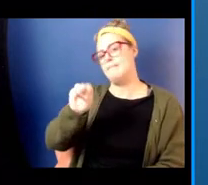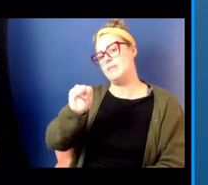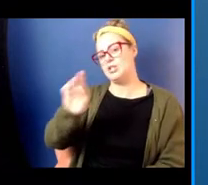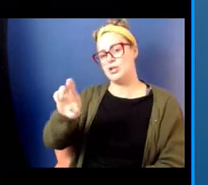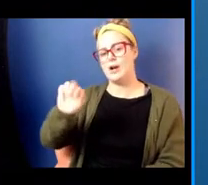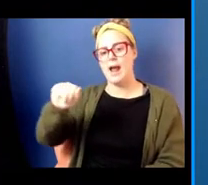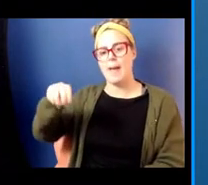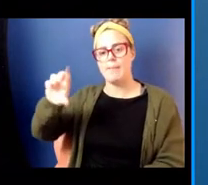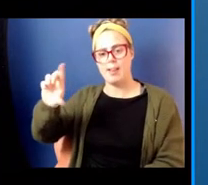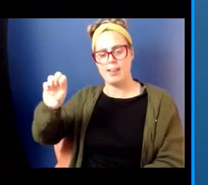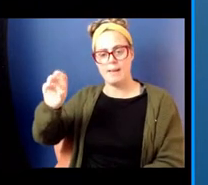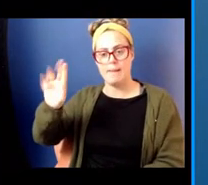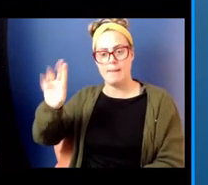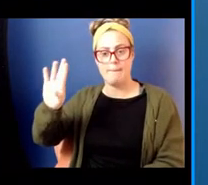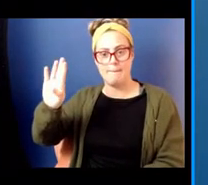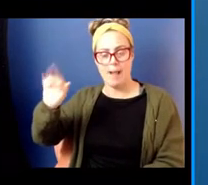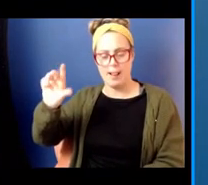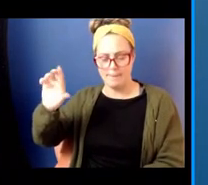Miss Daughtry